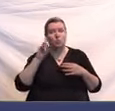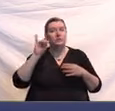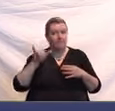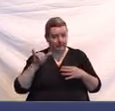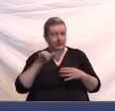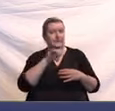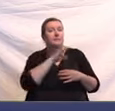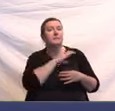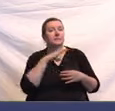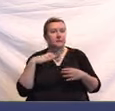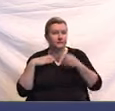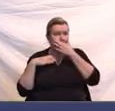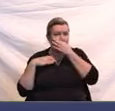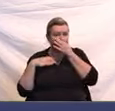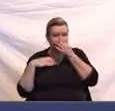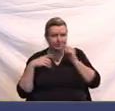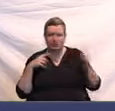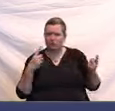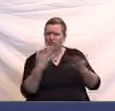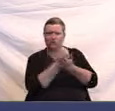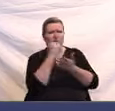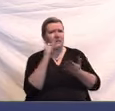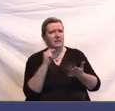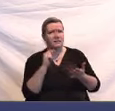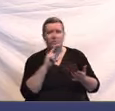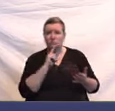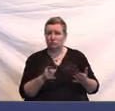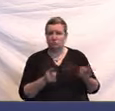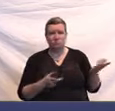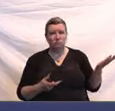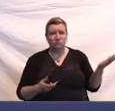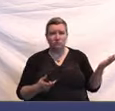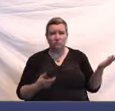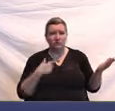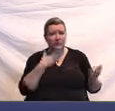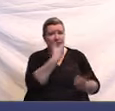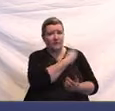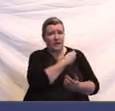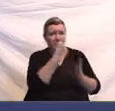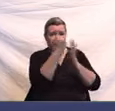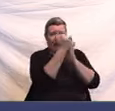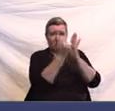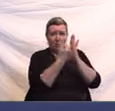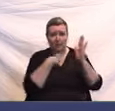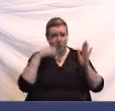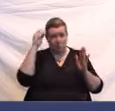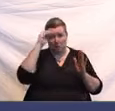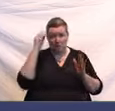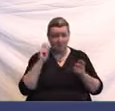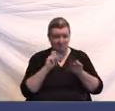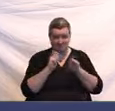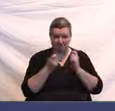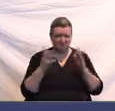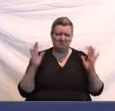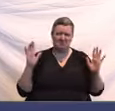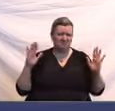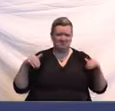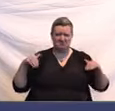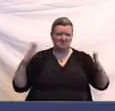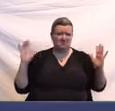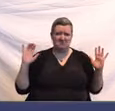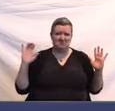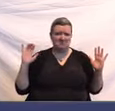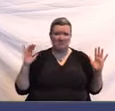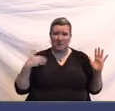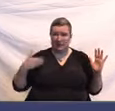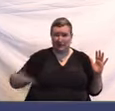Not necessarily, have not changed my opinion on the Vax passport, Alex. I do think I alluded to this earlier. My gut tells me